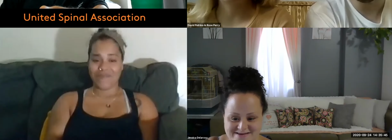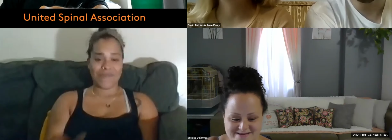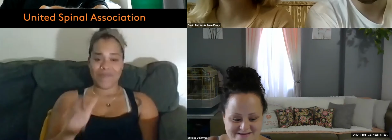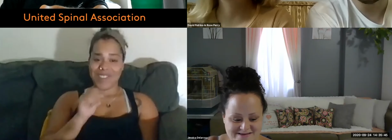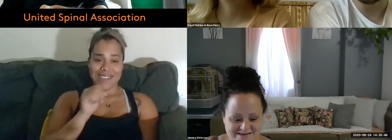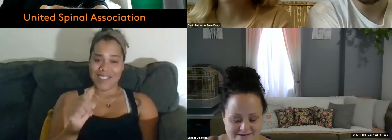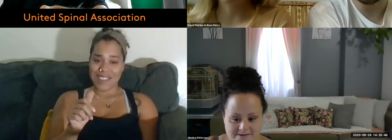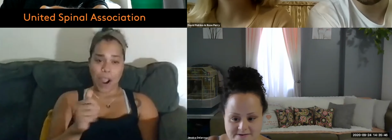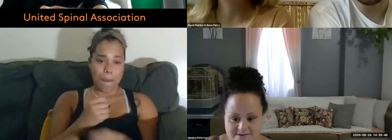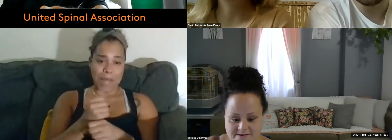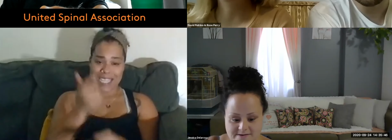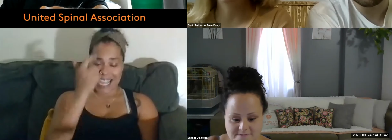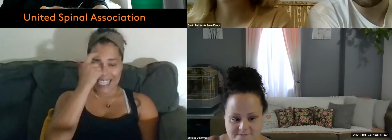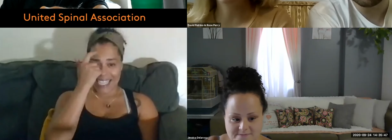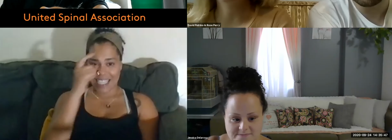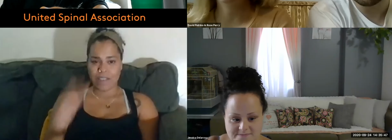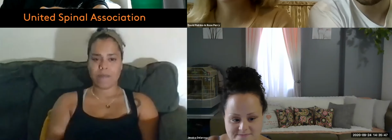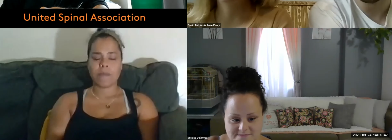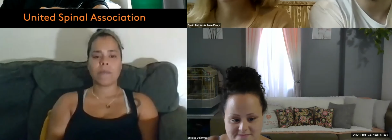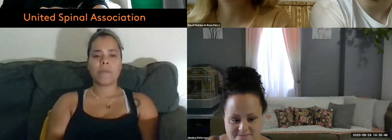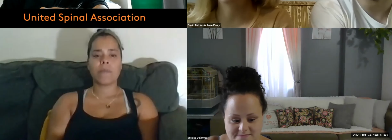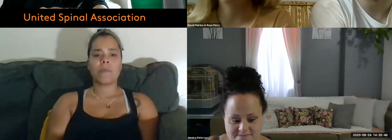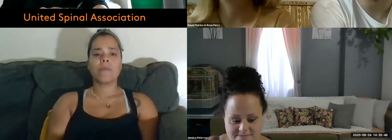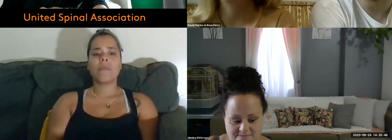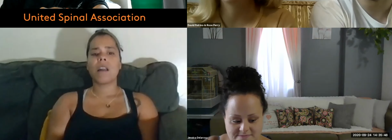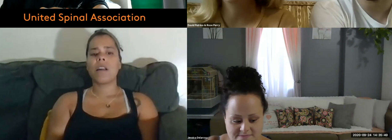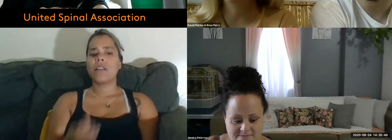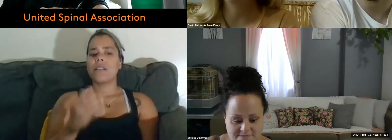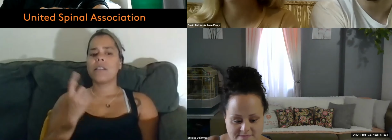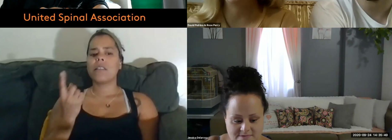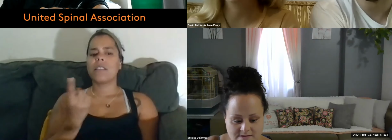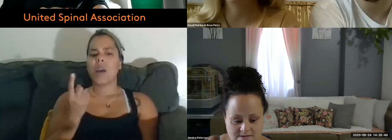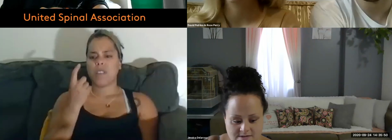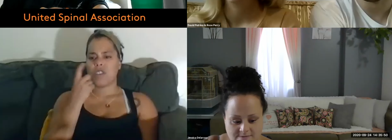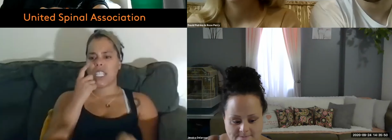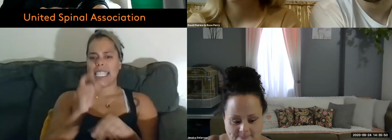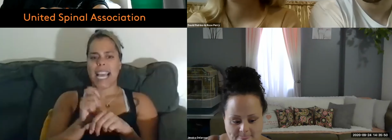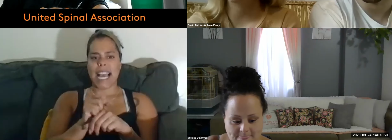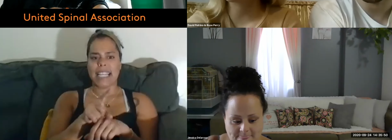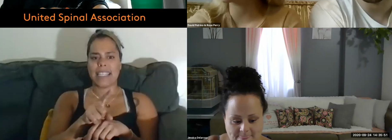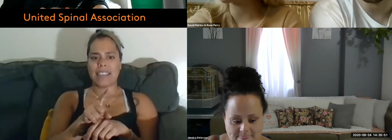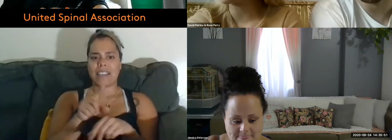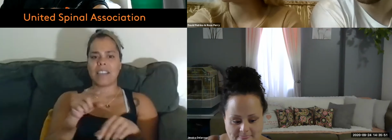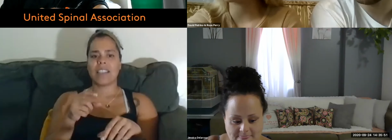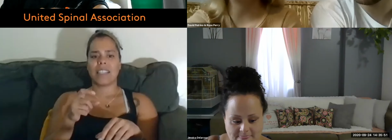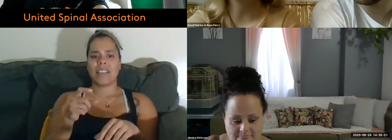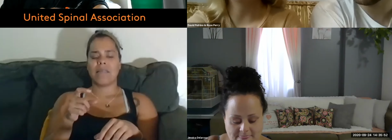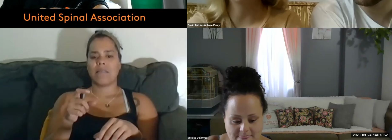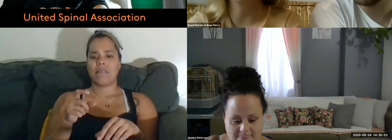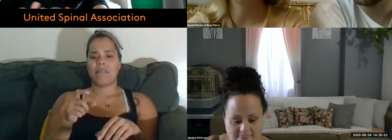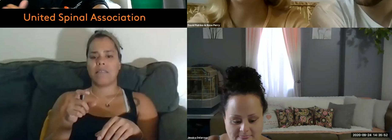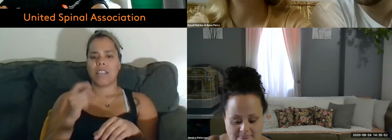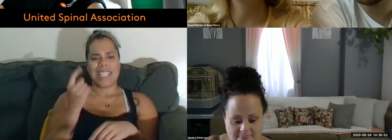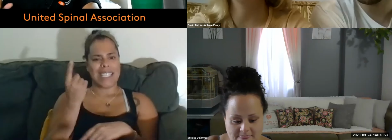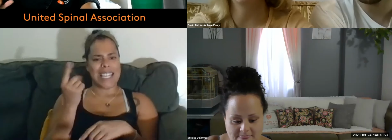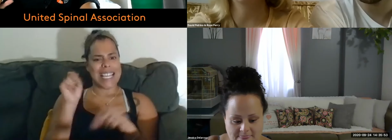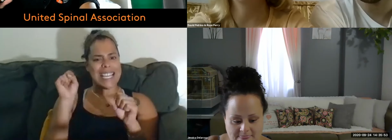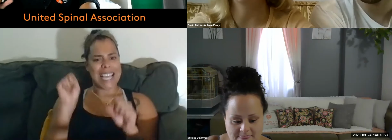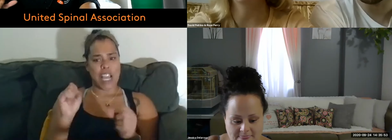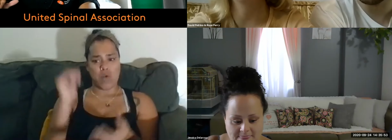Someone asked in the chat if there's any way to receive a discount from internet providers. there is a website called